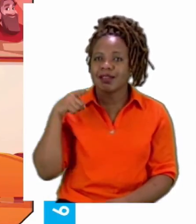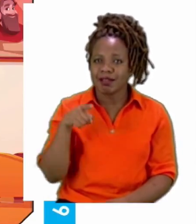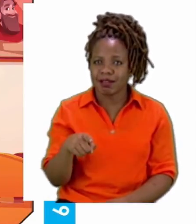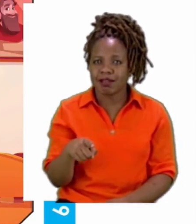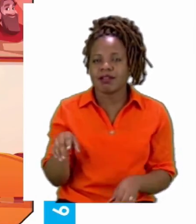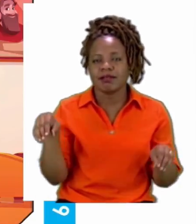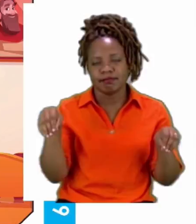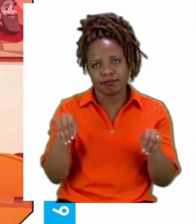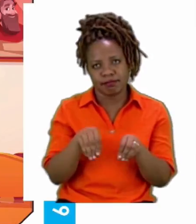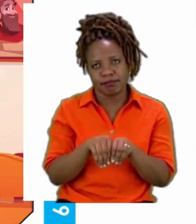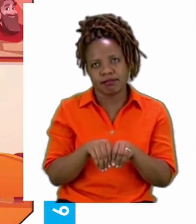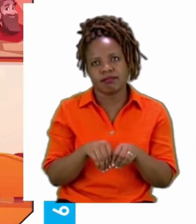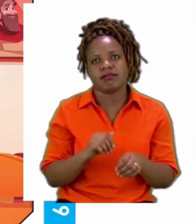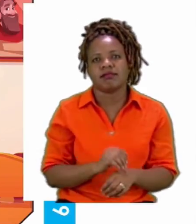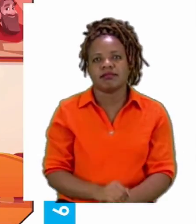say, yes.